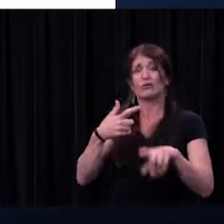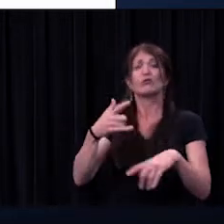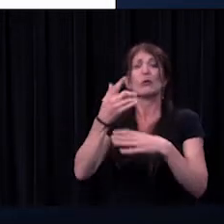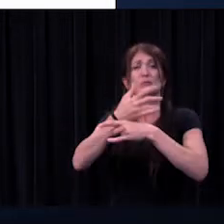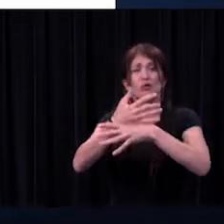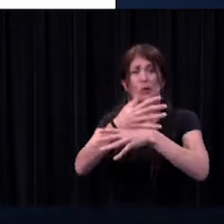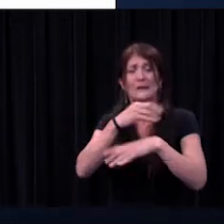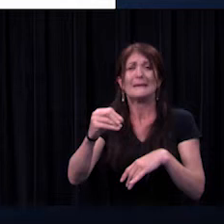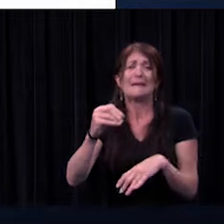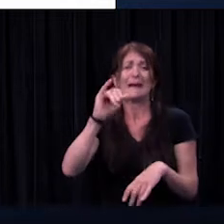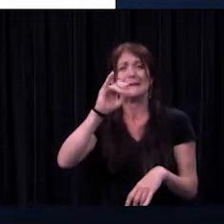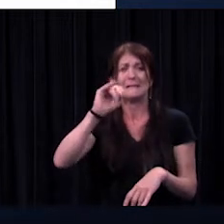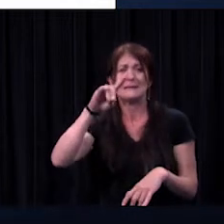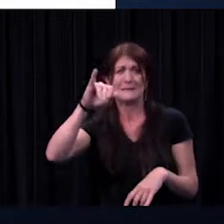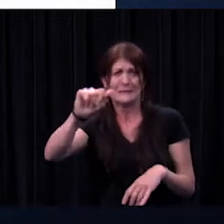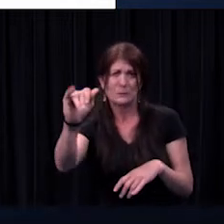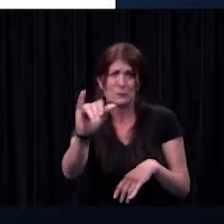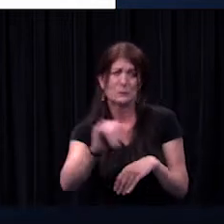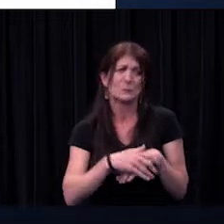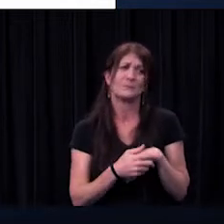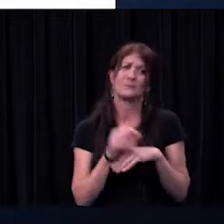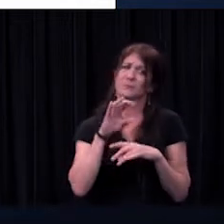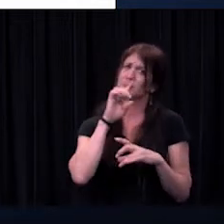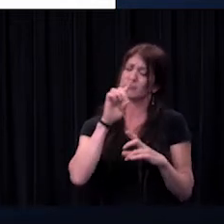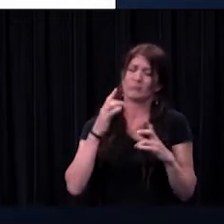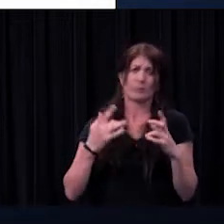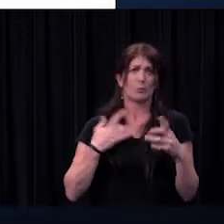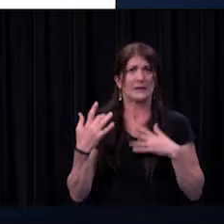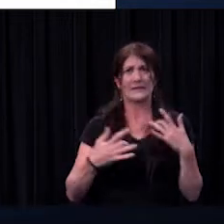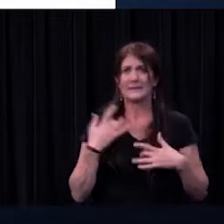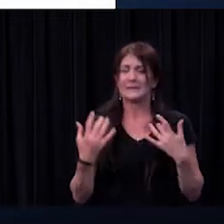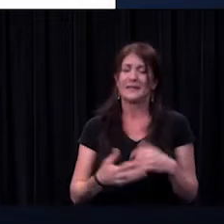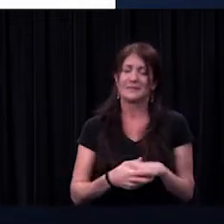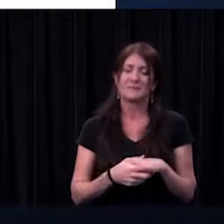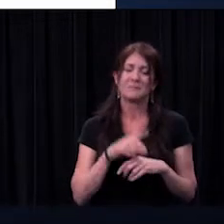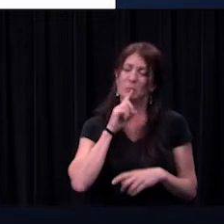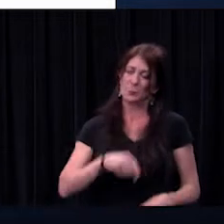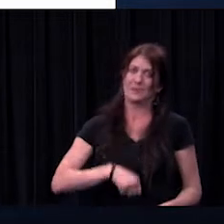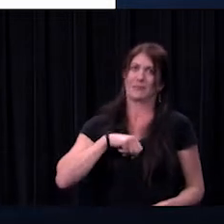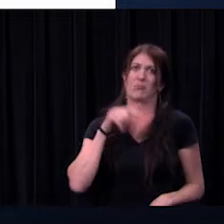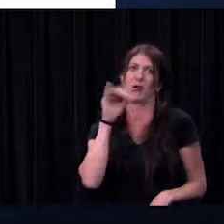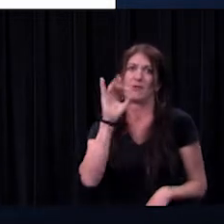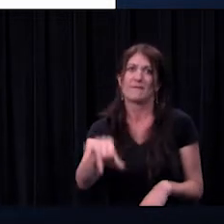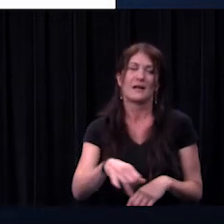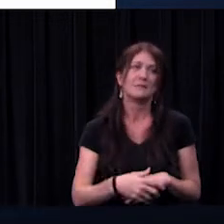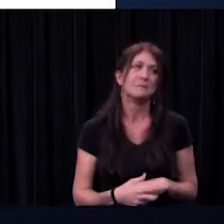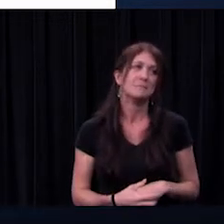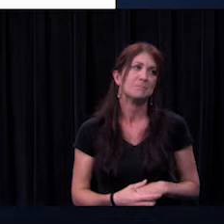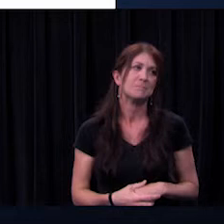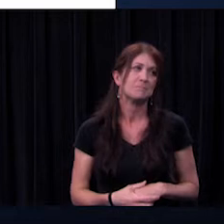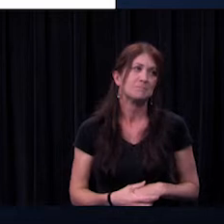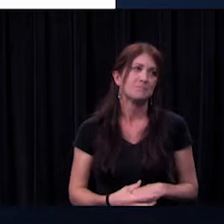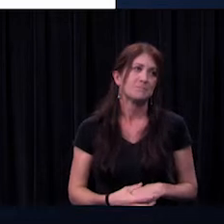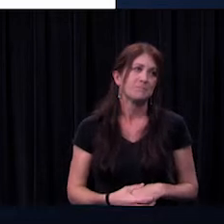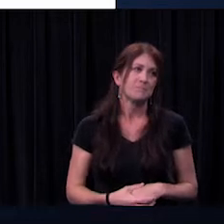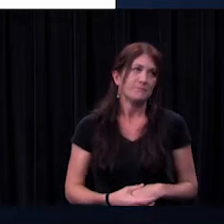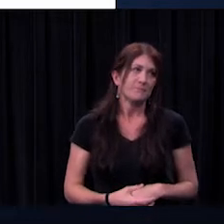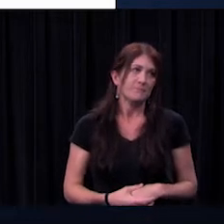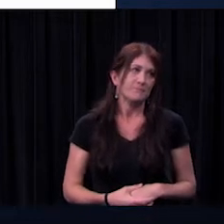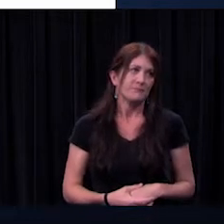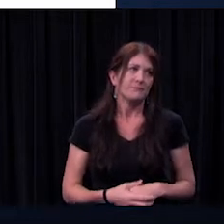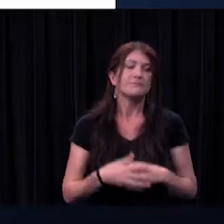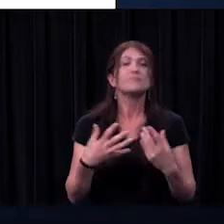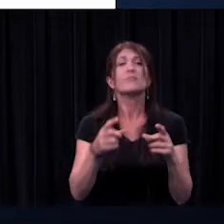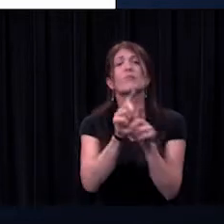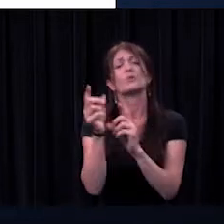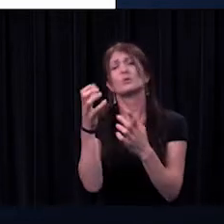well. And so pretty exciting and something we're certainly very proud of there. And I do just want to